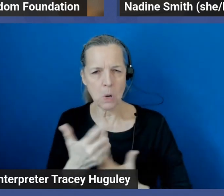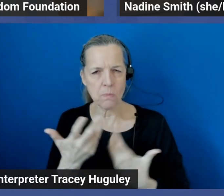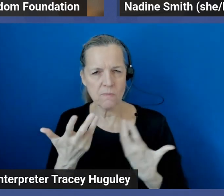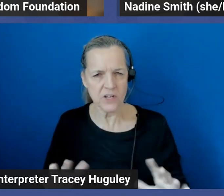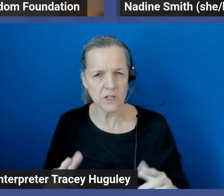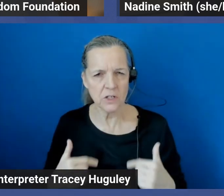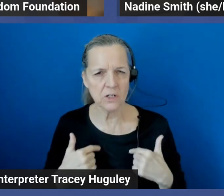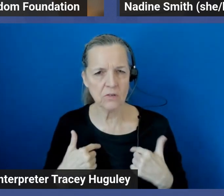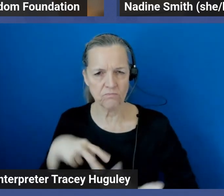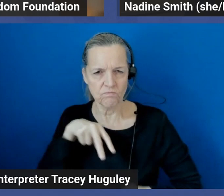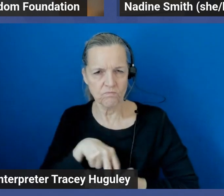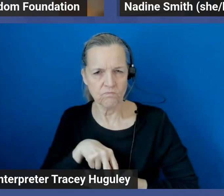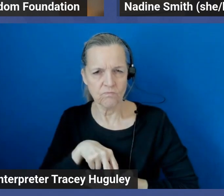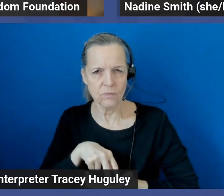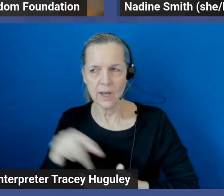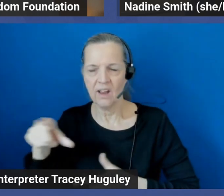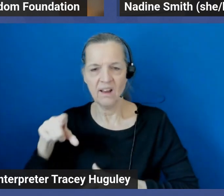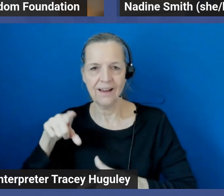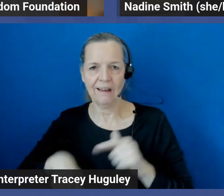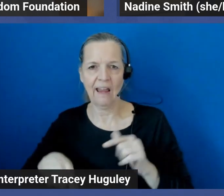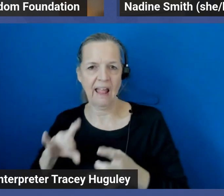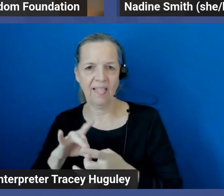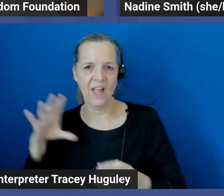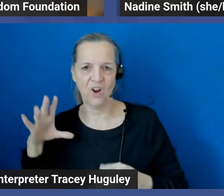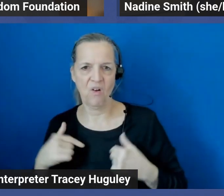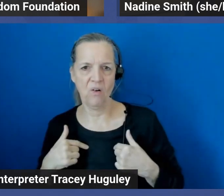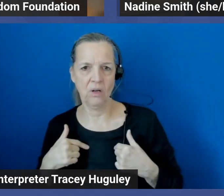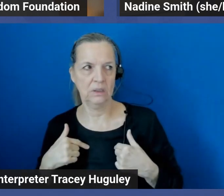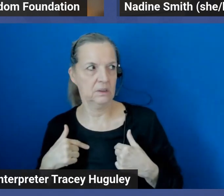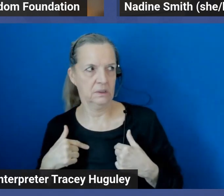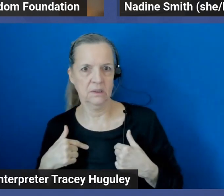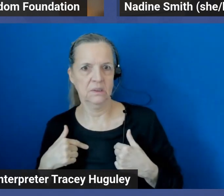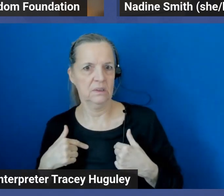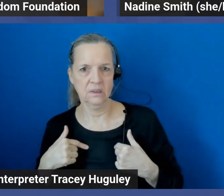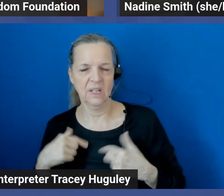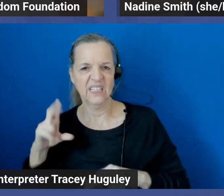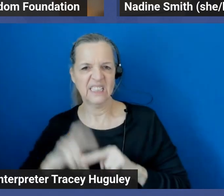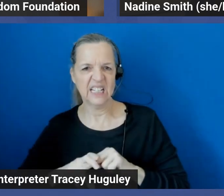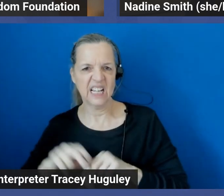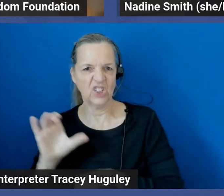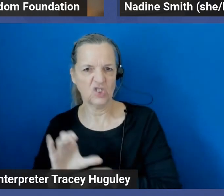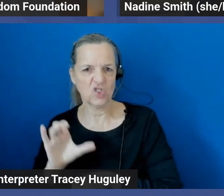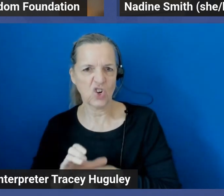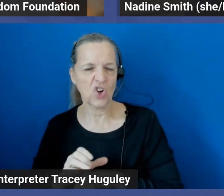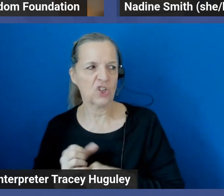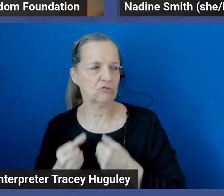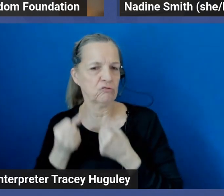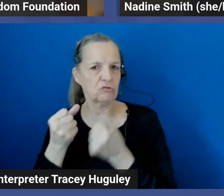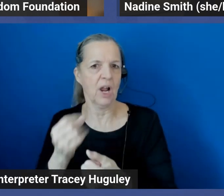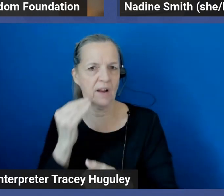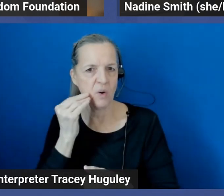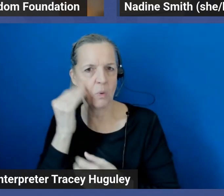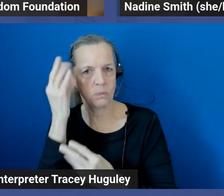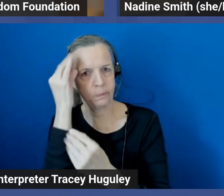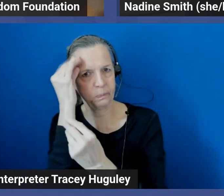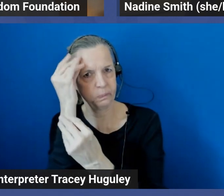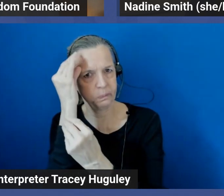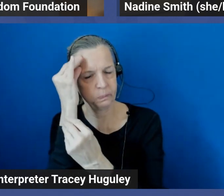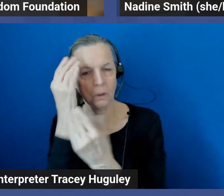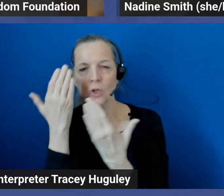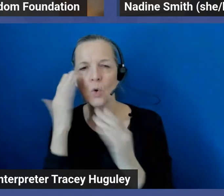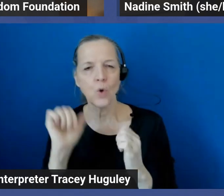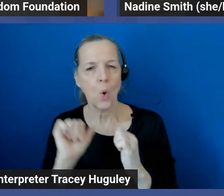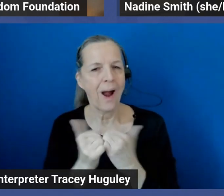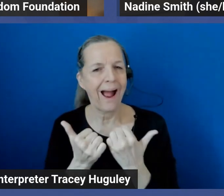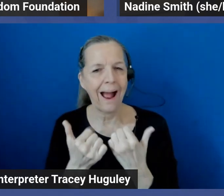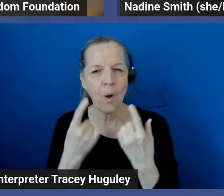doing, and they can't shake it. And they're sitting in church or they're sitting in their drive home, and you don't know how these things